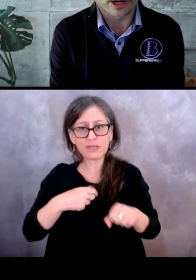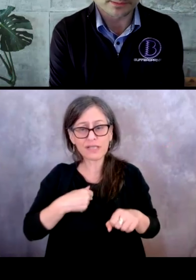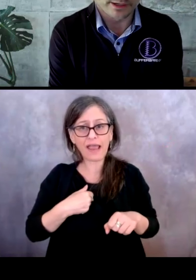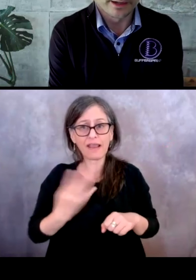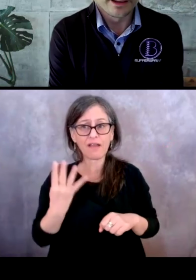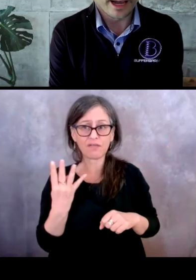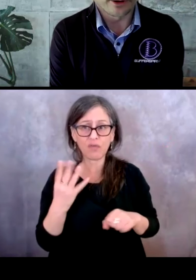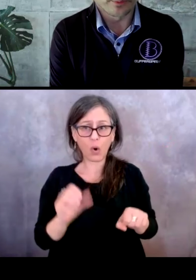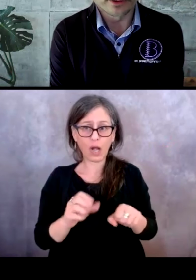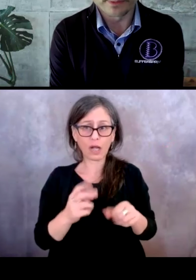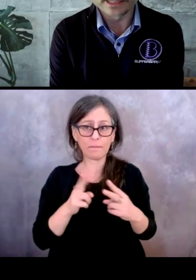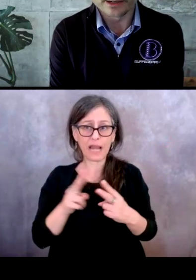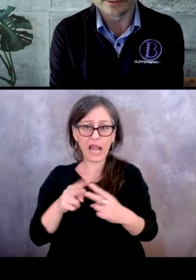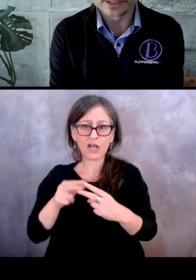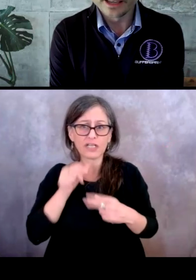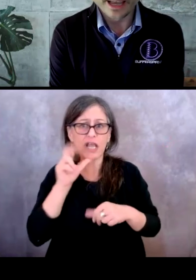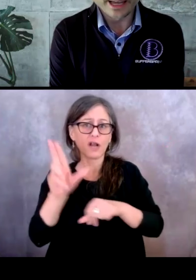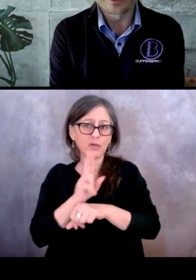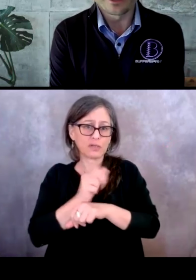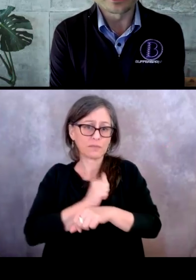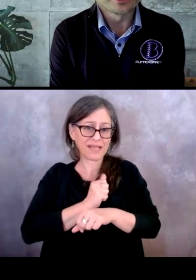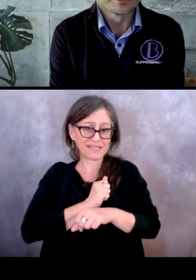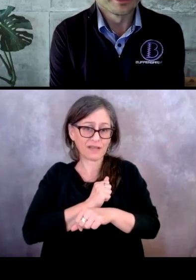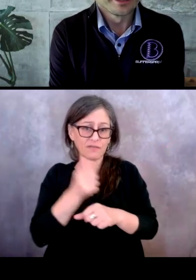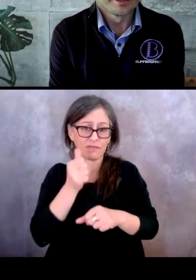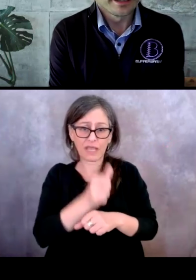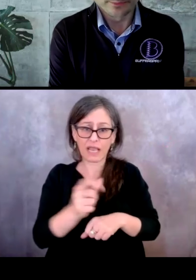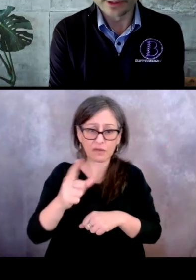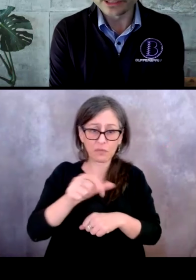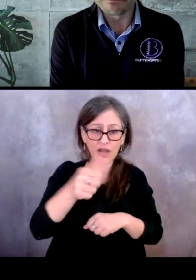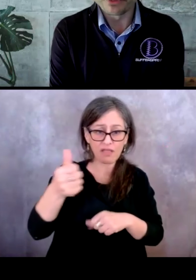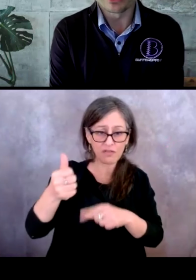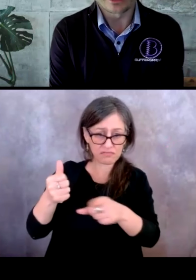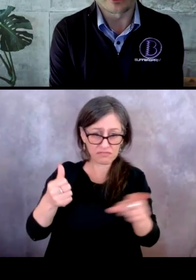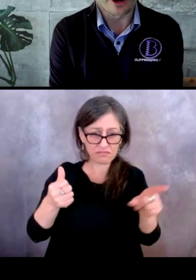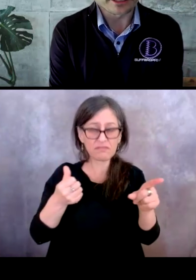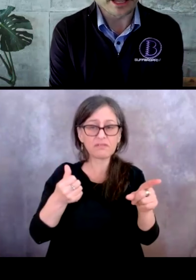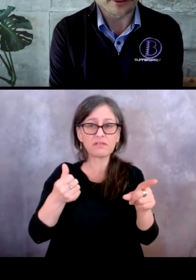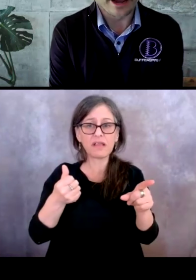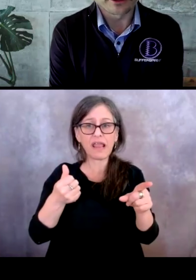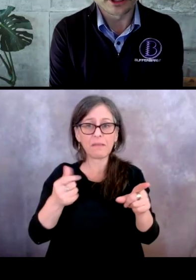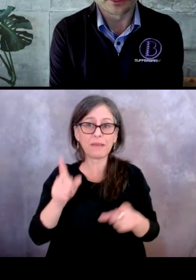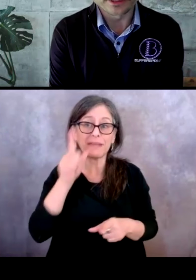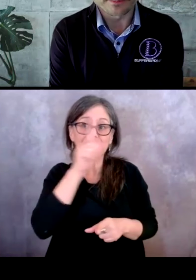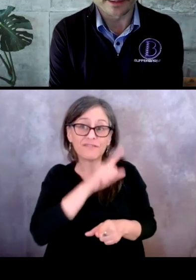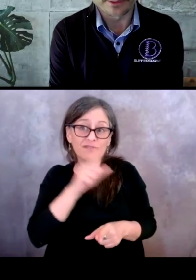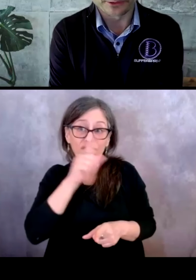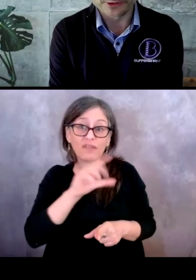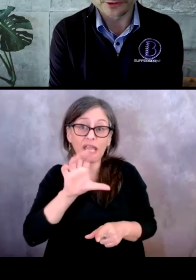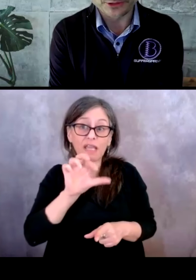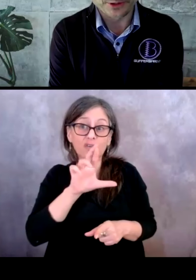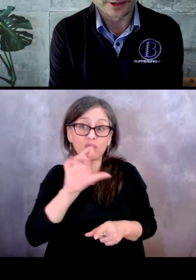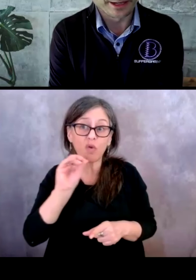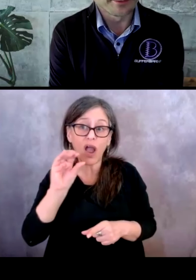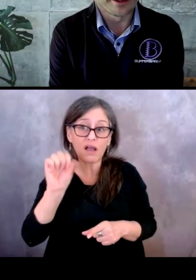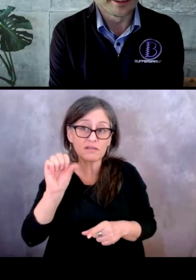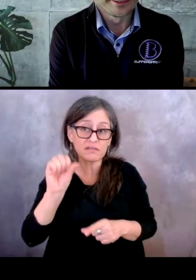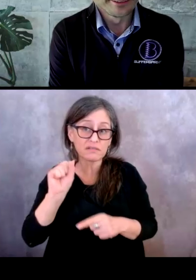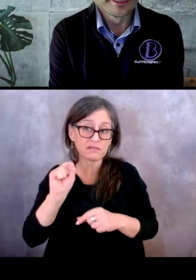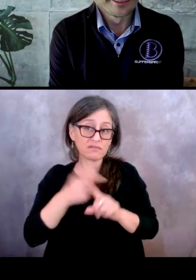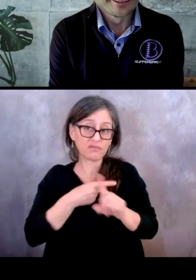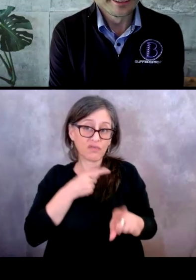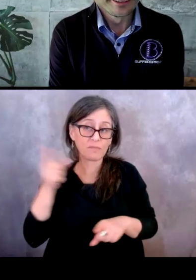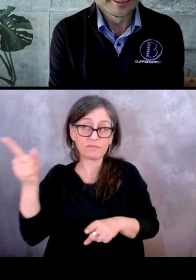pairs of Crocs, but I don't wear them myself. Anyone else? Anyone else got bootleg Crocs? That'll count too. The ones we pick up at the grocery store.